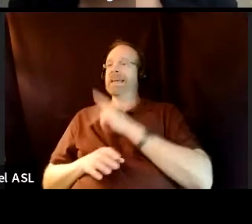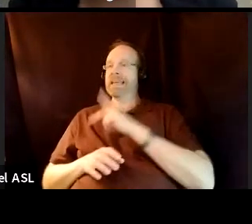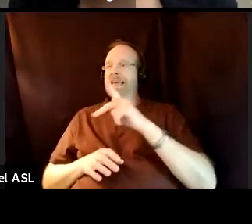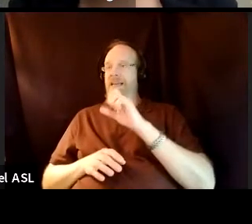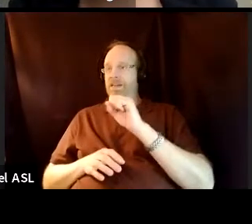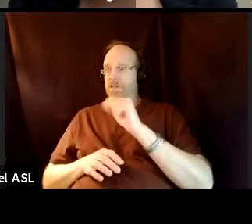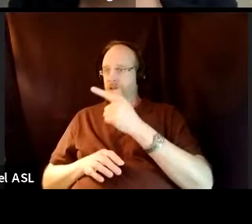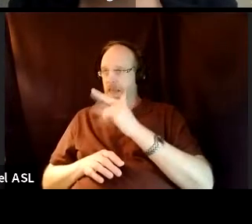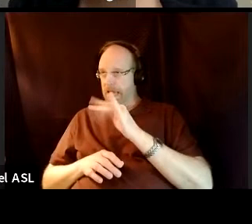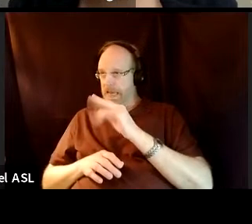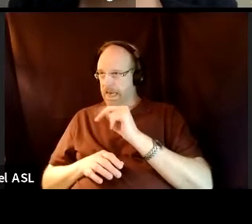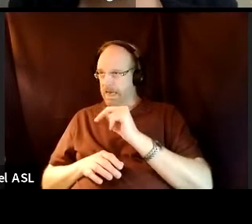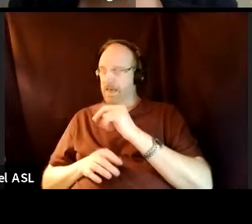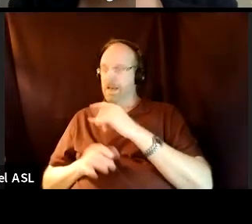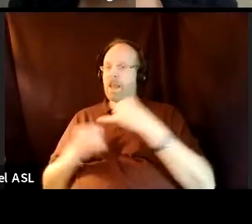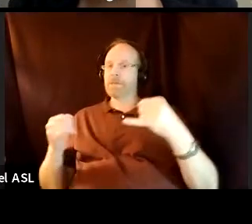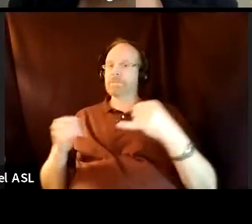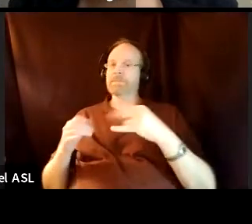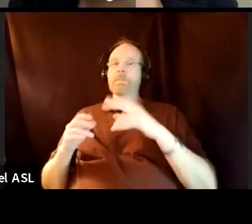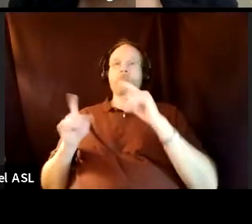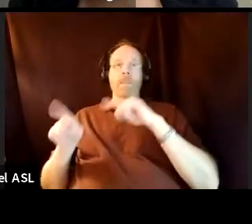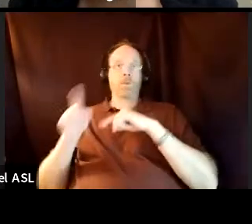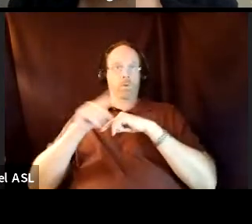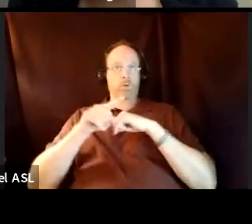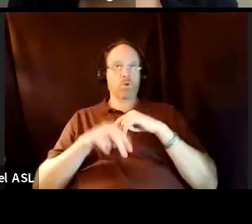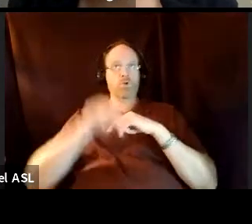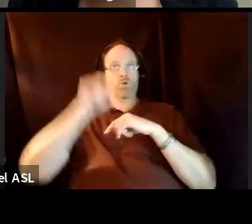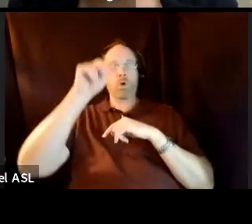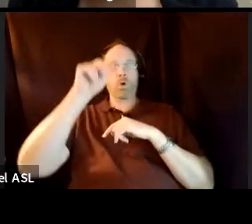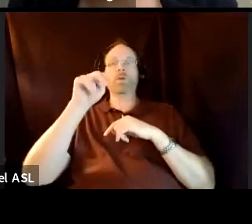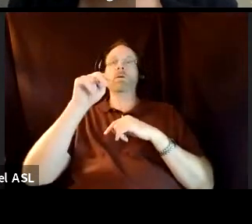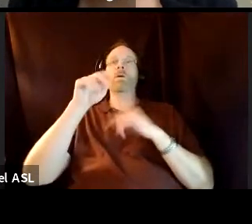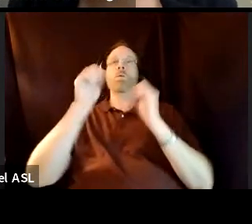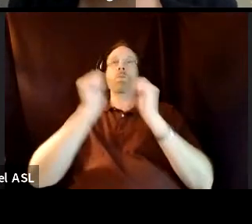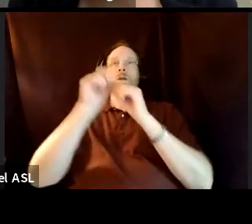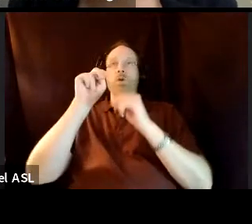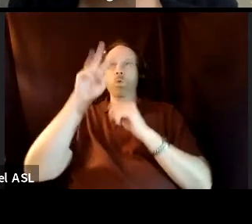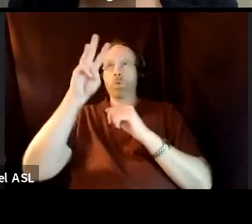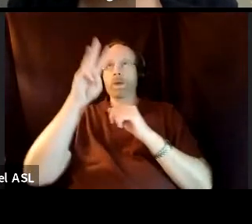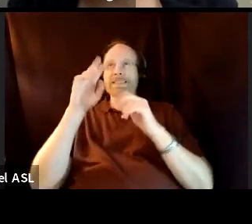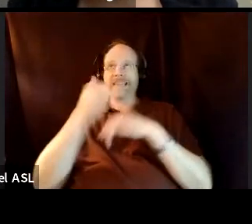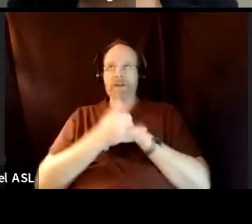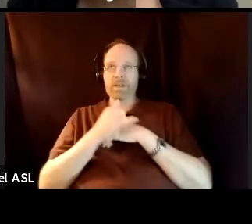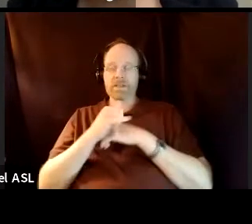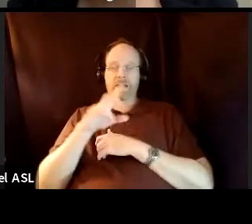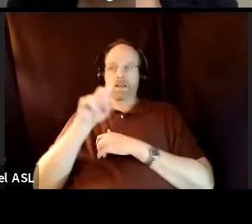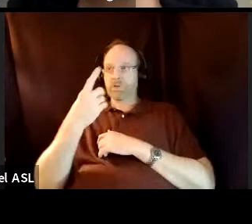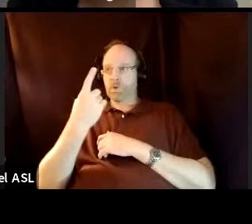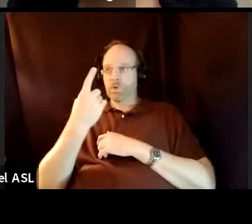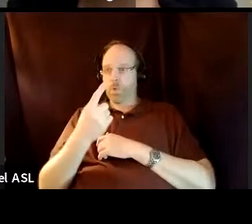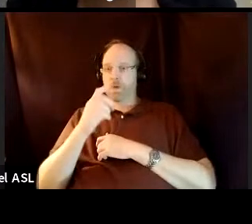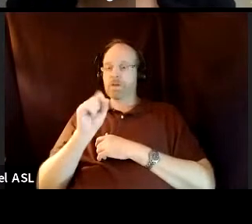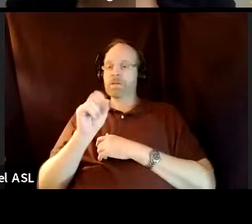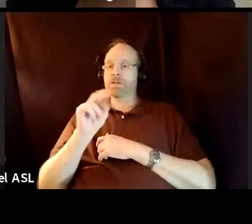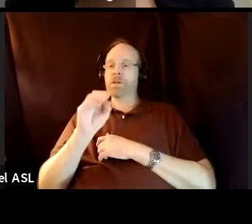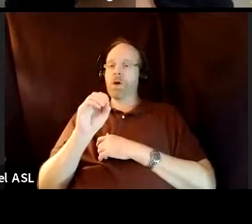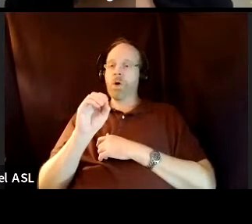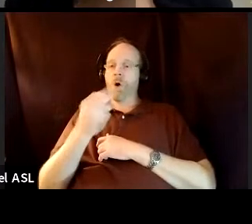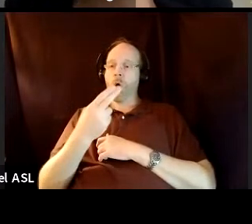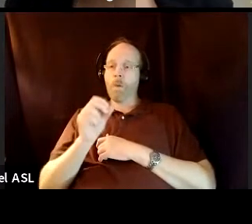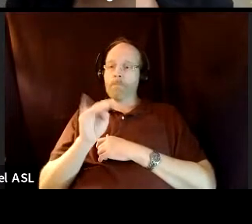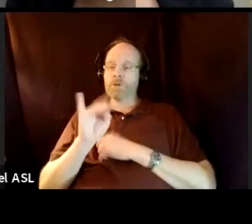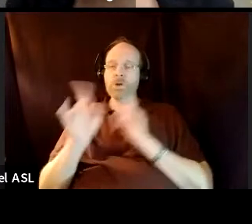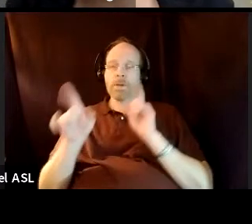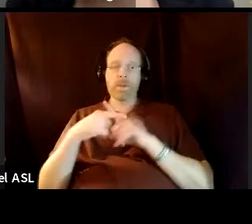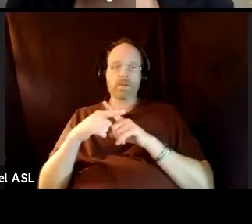districts, 2, Everett northward with the northwest counties, District 1, the bulk of Snohomish plus Northwest